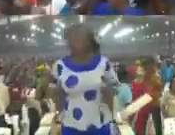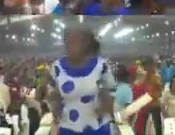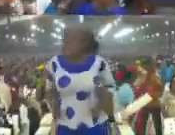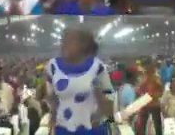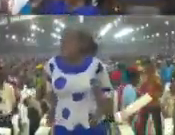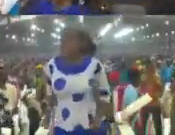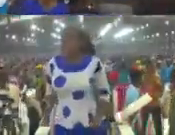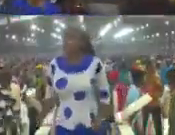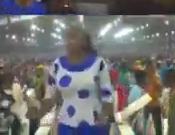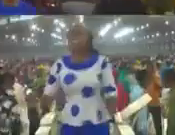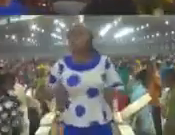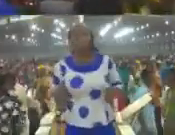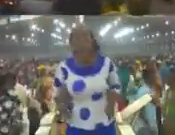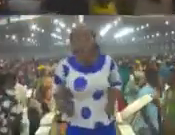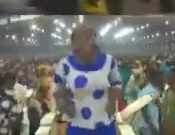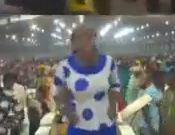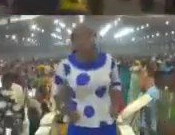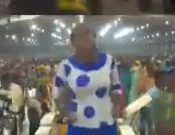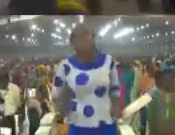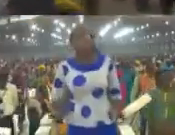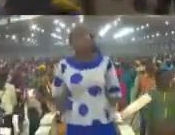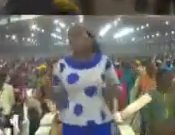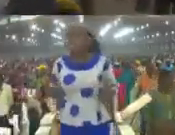Let me laugh last.